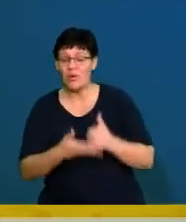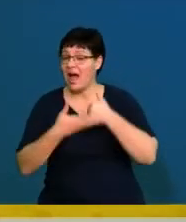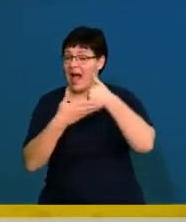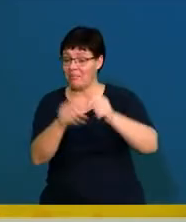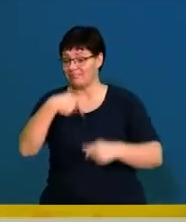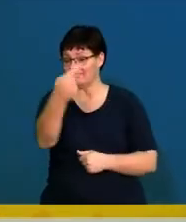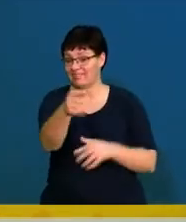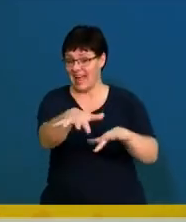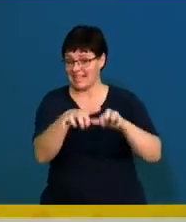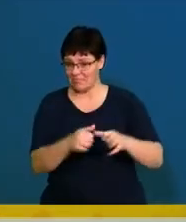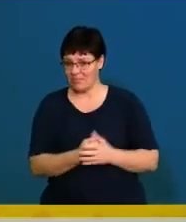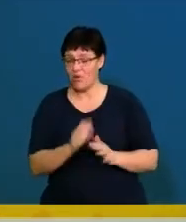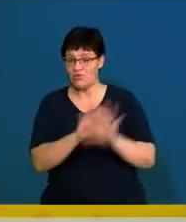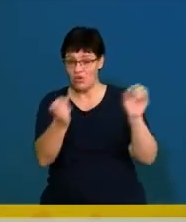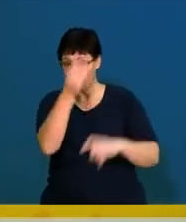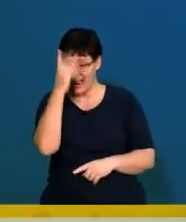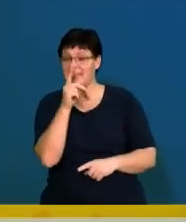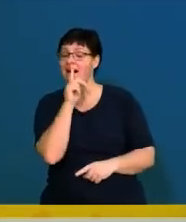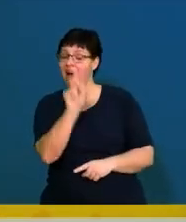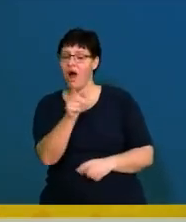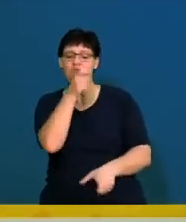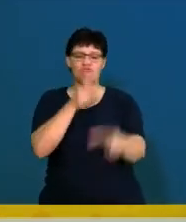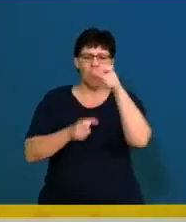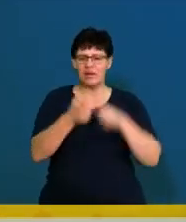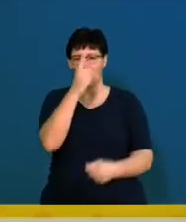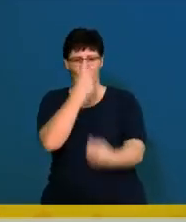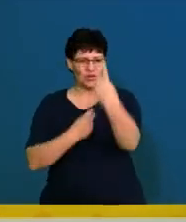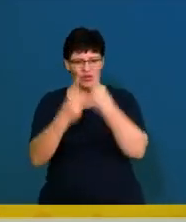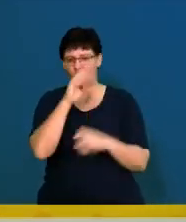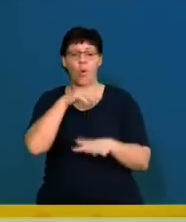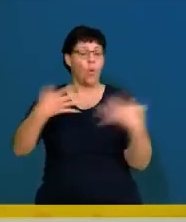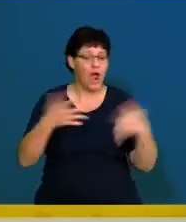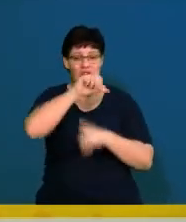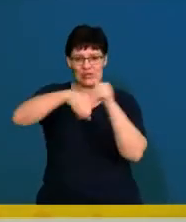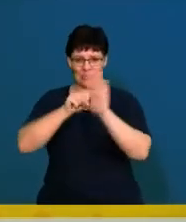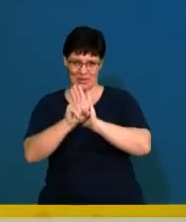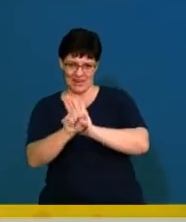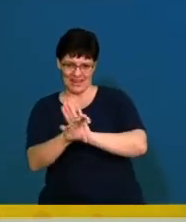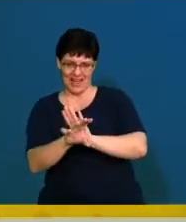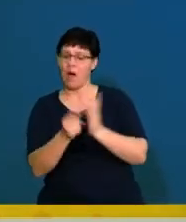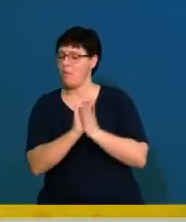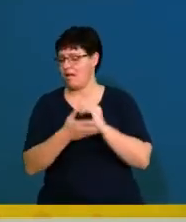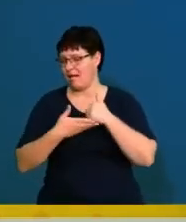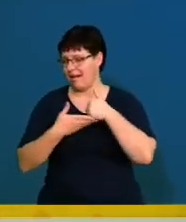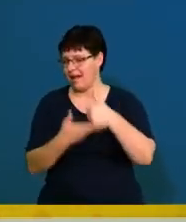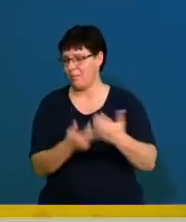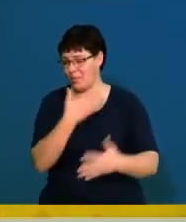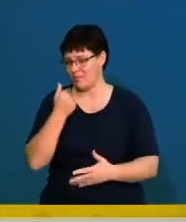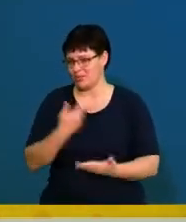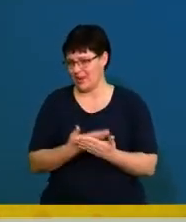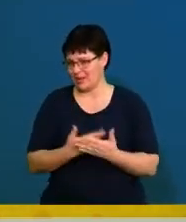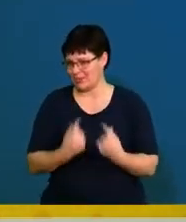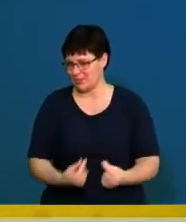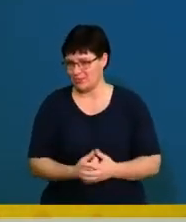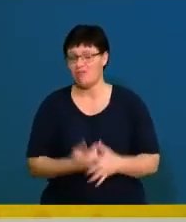help you with your upcoming exam. Don't forget to hit us up with your comments or questions on our social media platforms, and we'll assist you as best